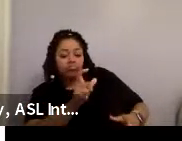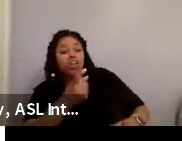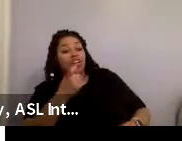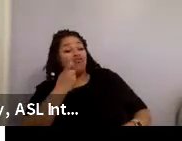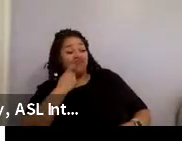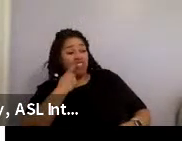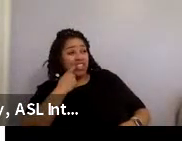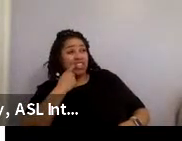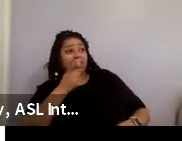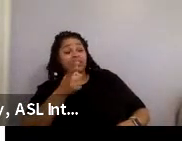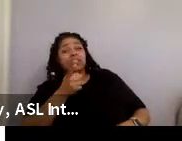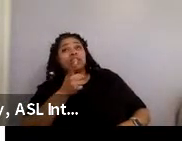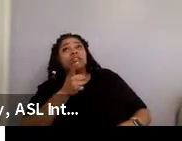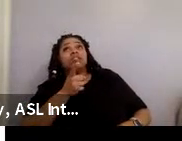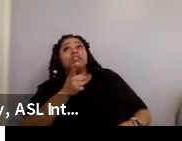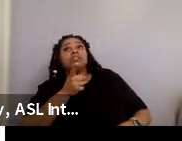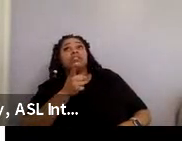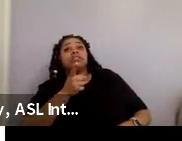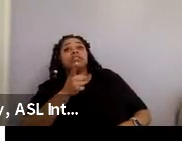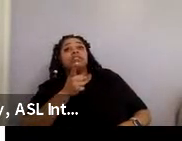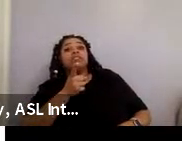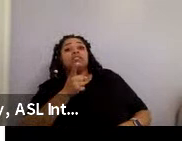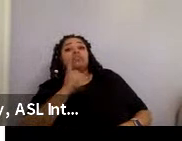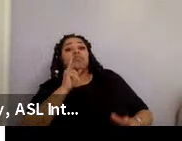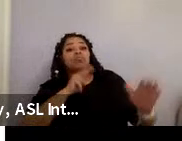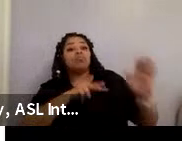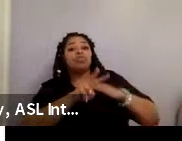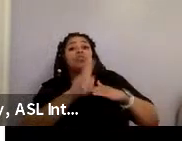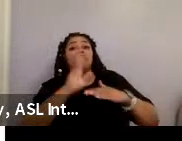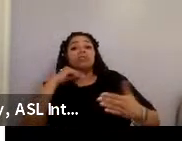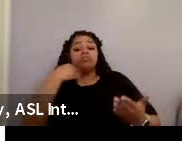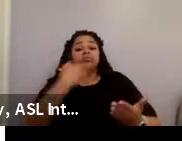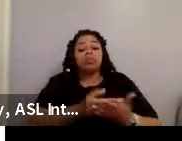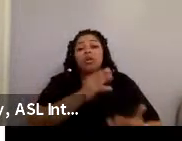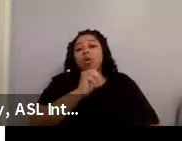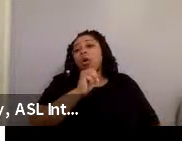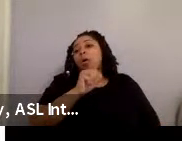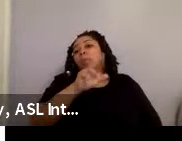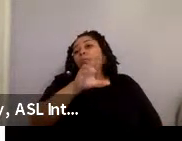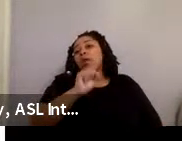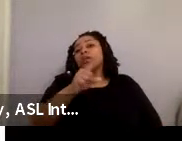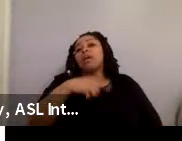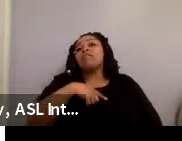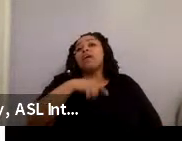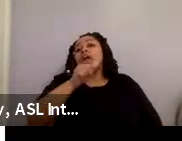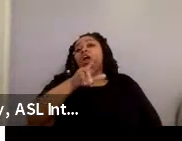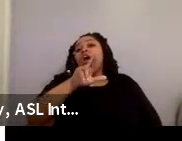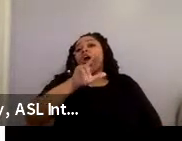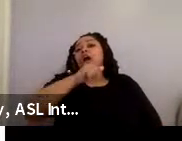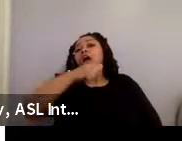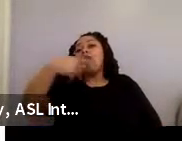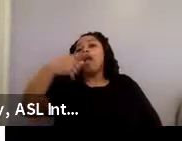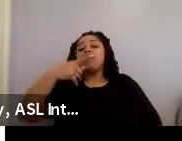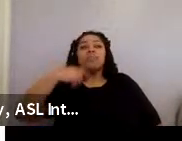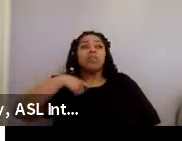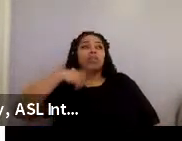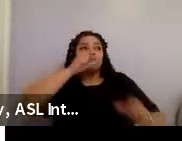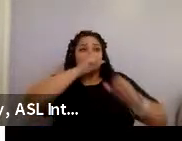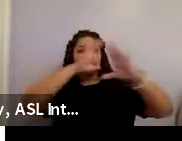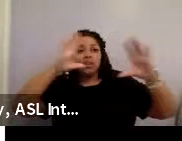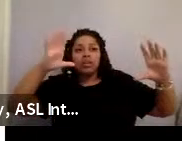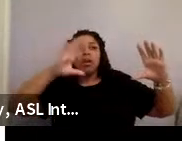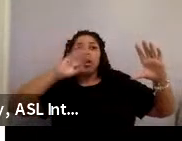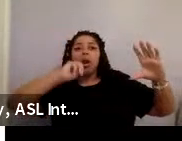Recently, when Perseverance rover landed on Mars, there's an AR app that superimposes images of